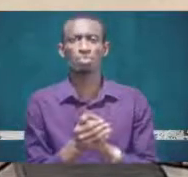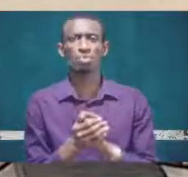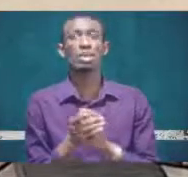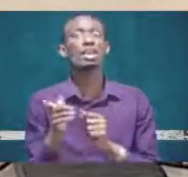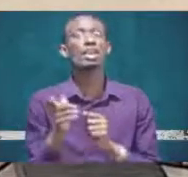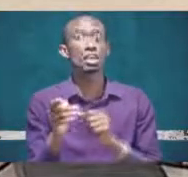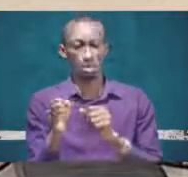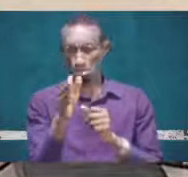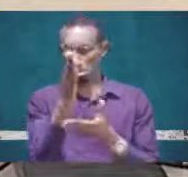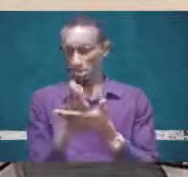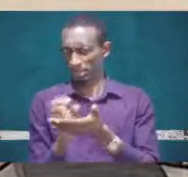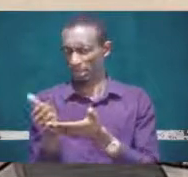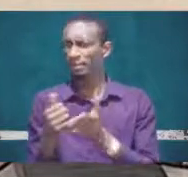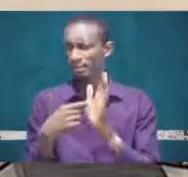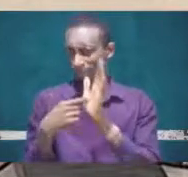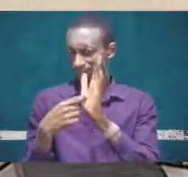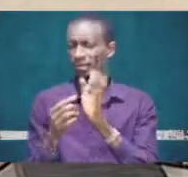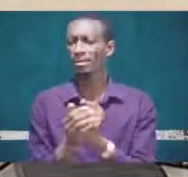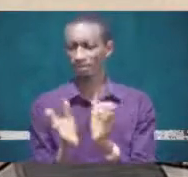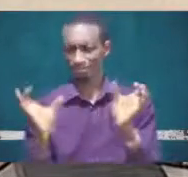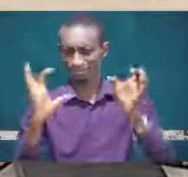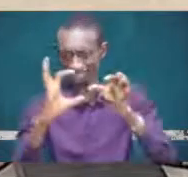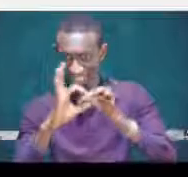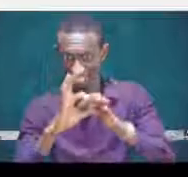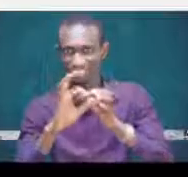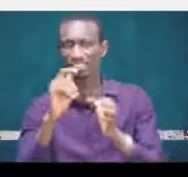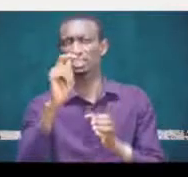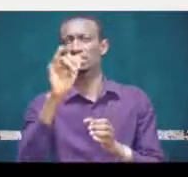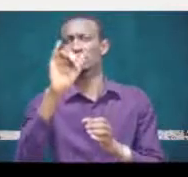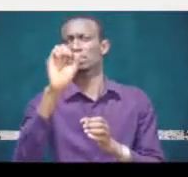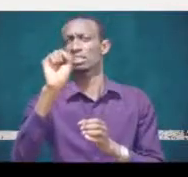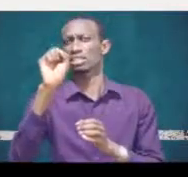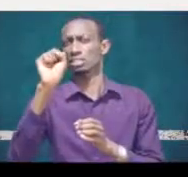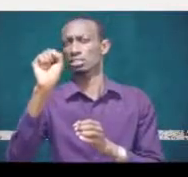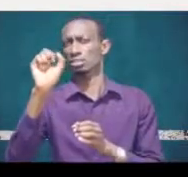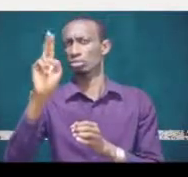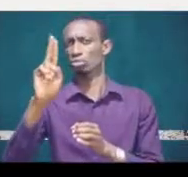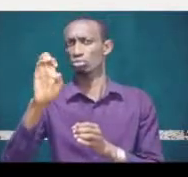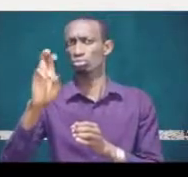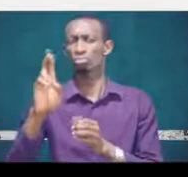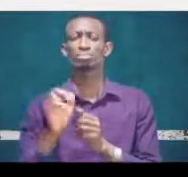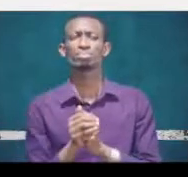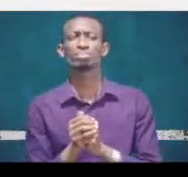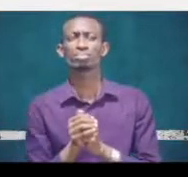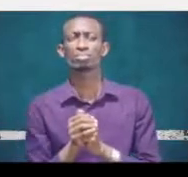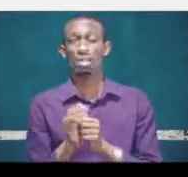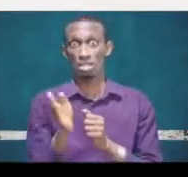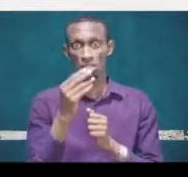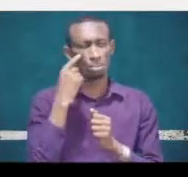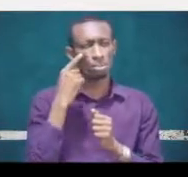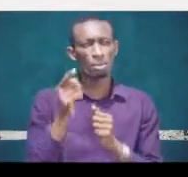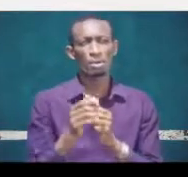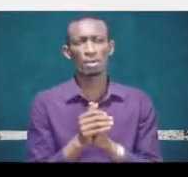a connective tissue. Then we have, they lack blood vessels, so nourishment comes